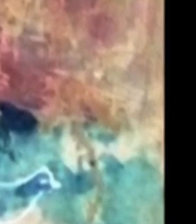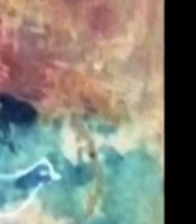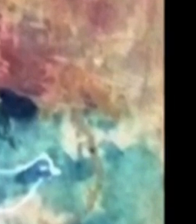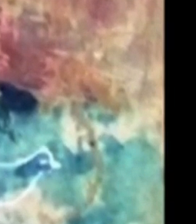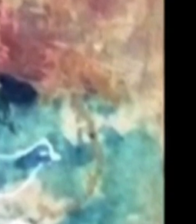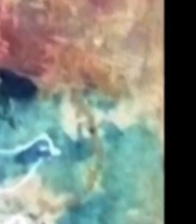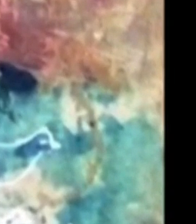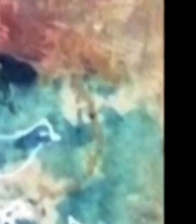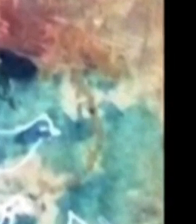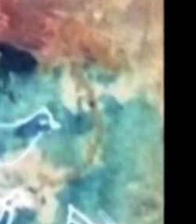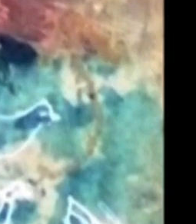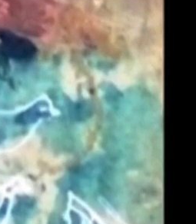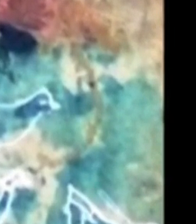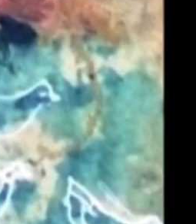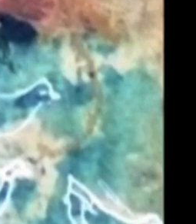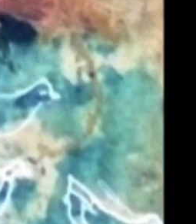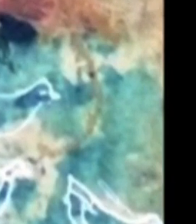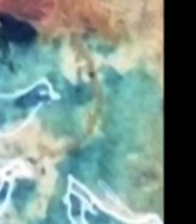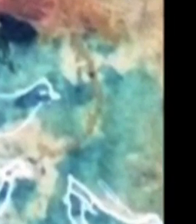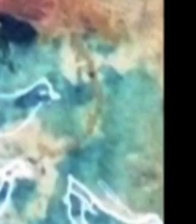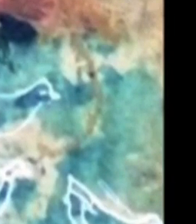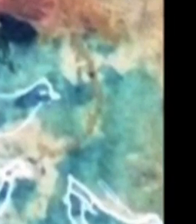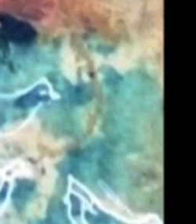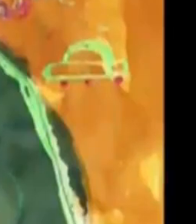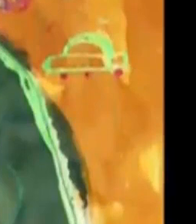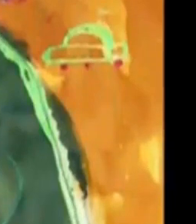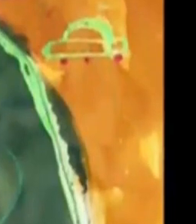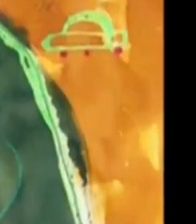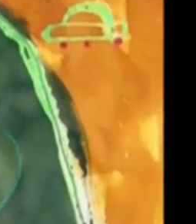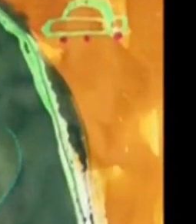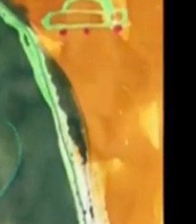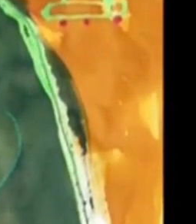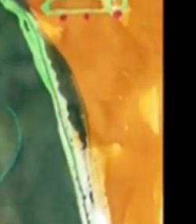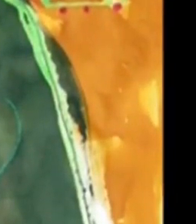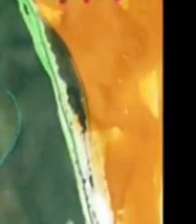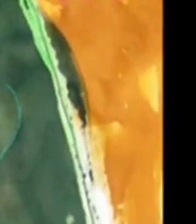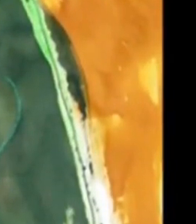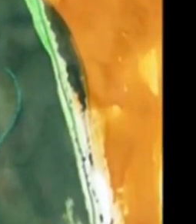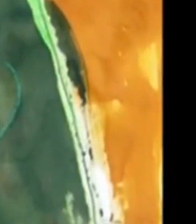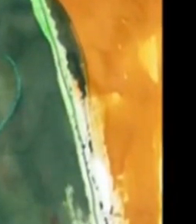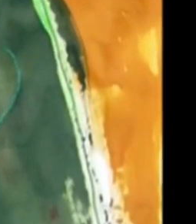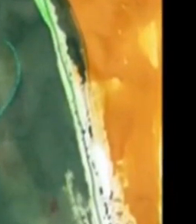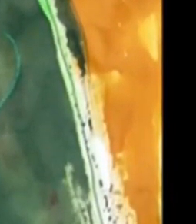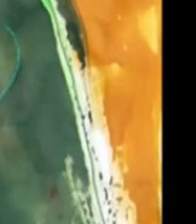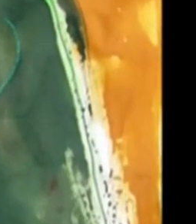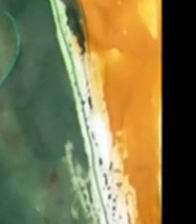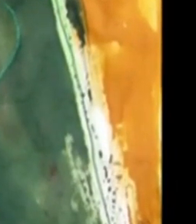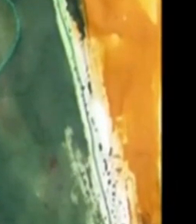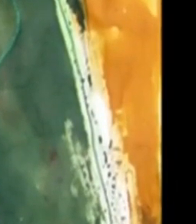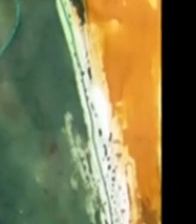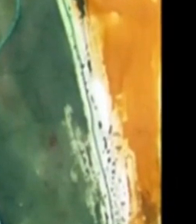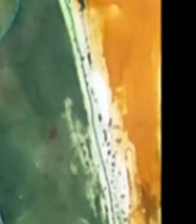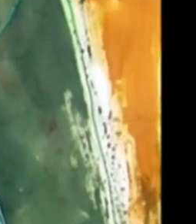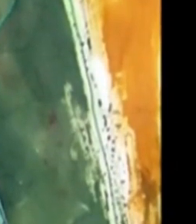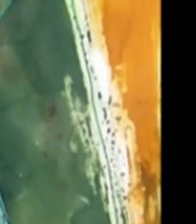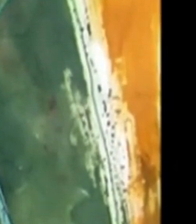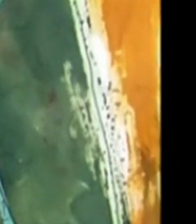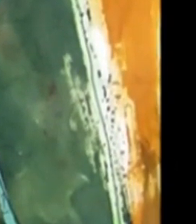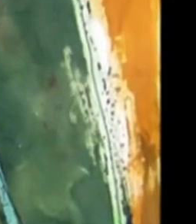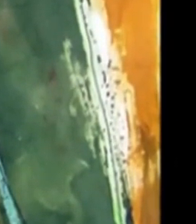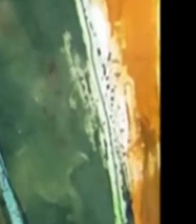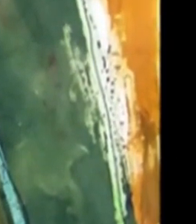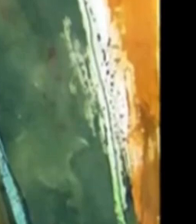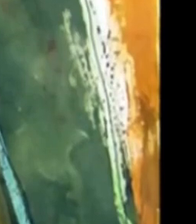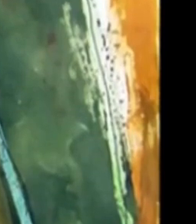In these workshops, women living in the Joburg area began to draw images about their lives as a group. They talked about